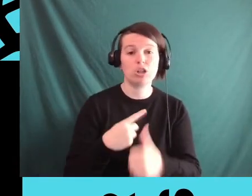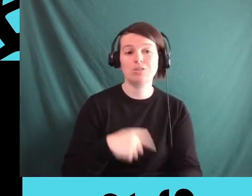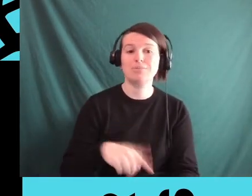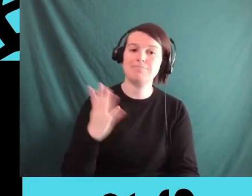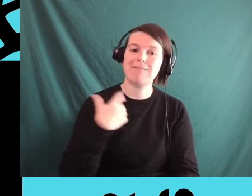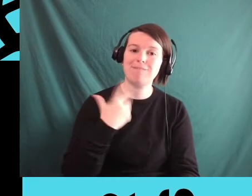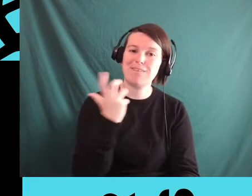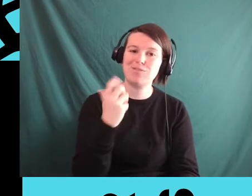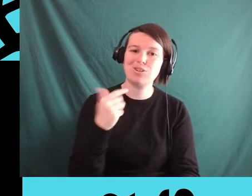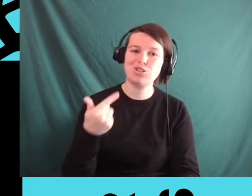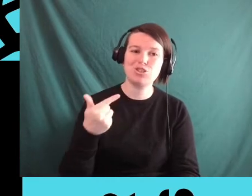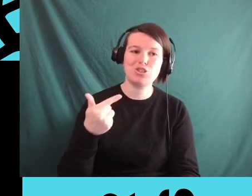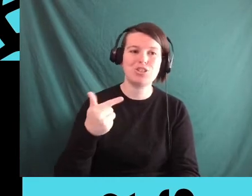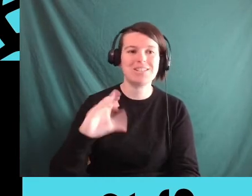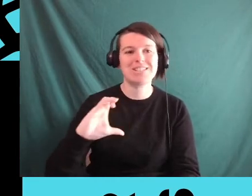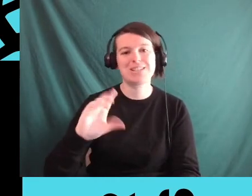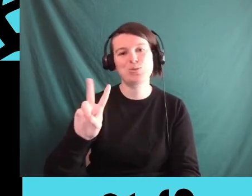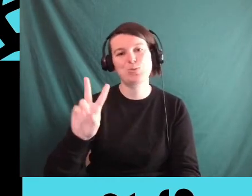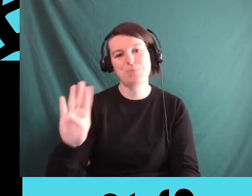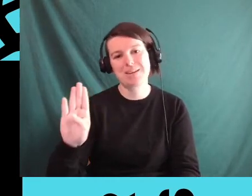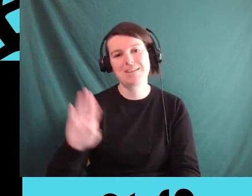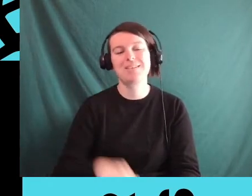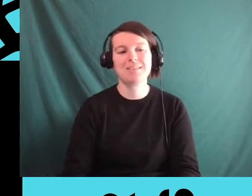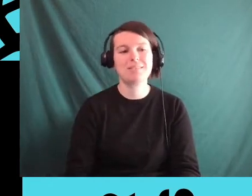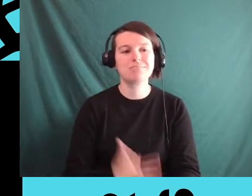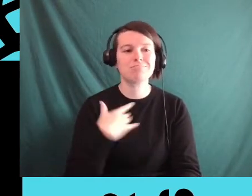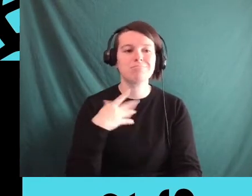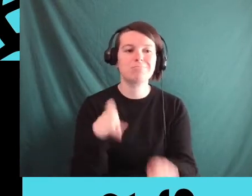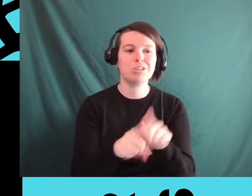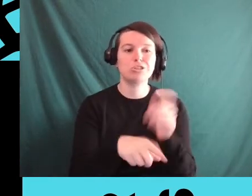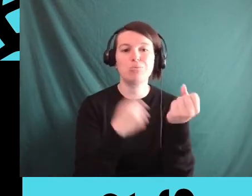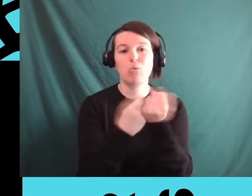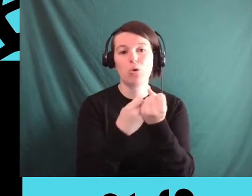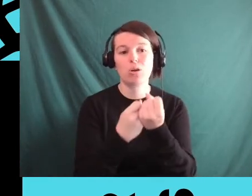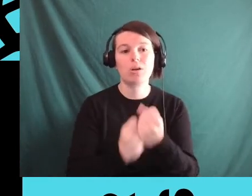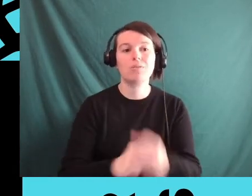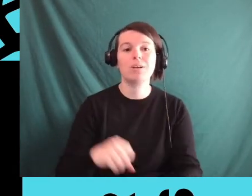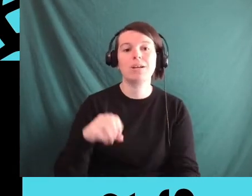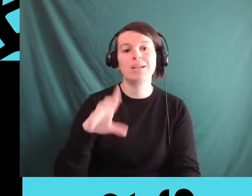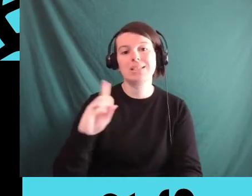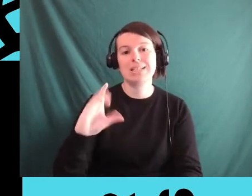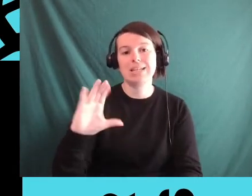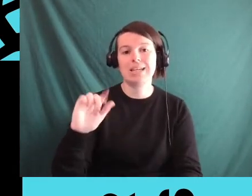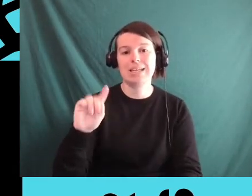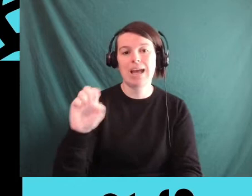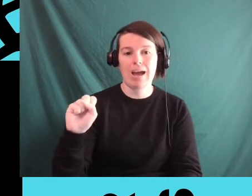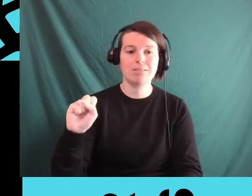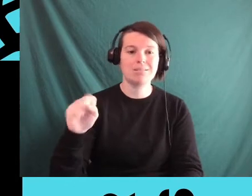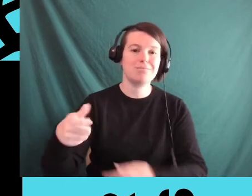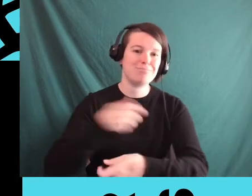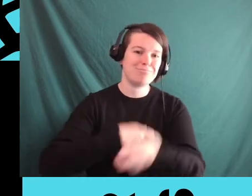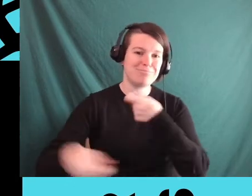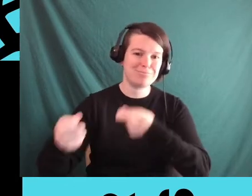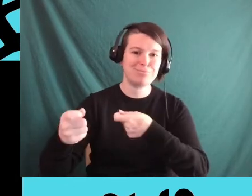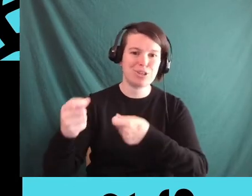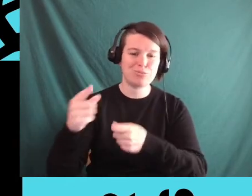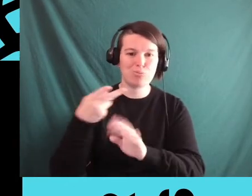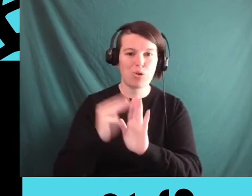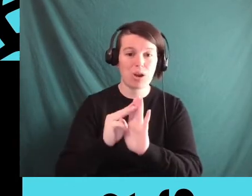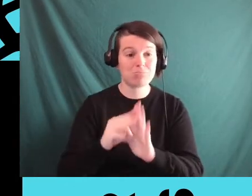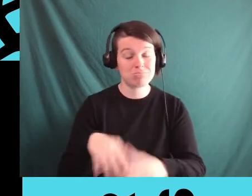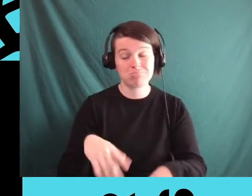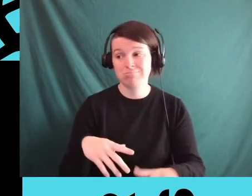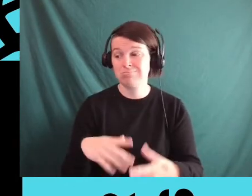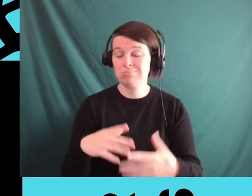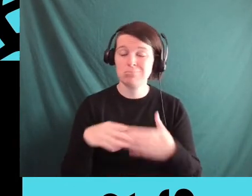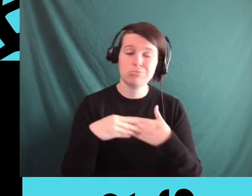favorite, GC2B. They're also a supporter of DCAT's binder exchange program, and they make some of the most affordable,